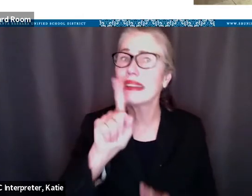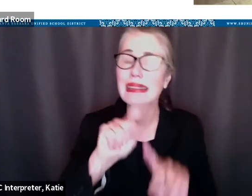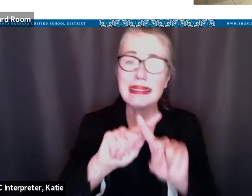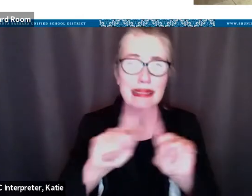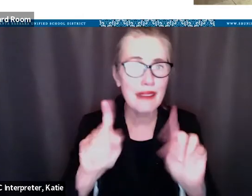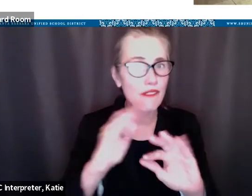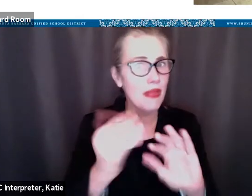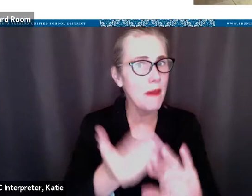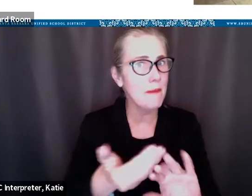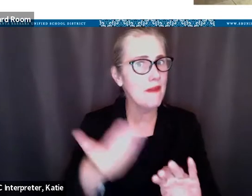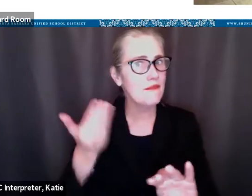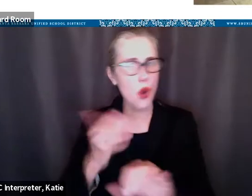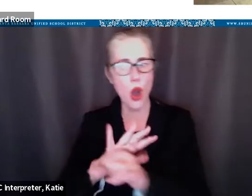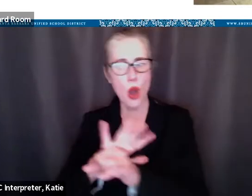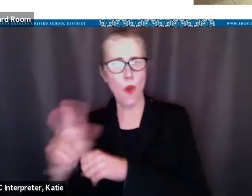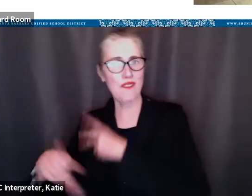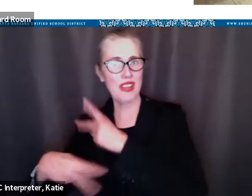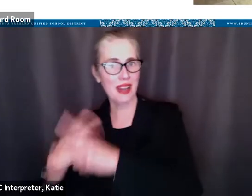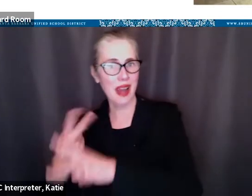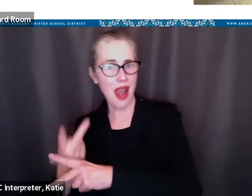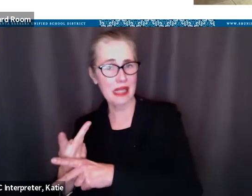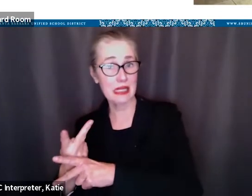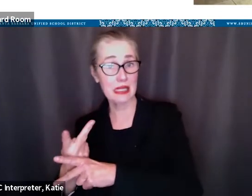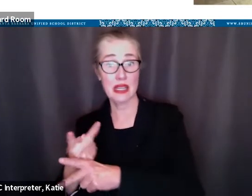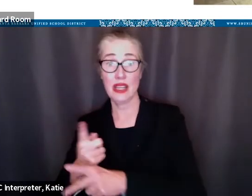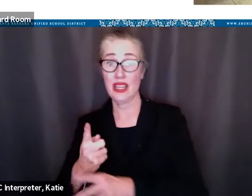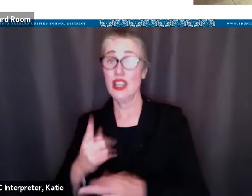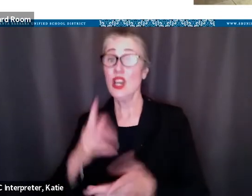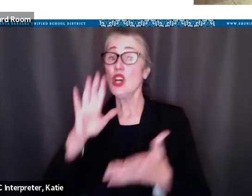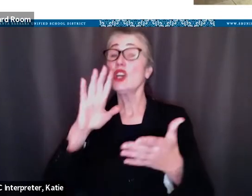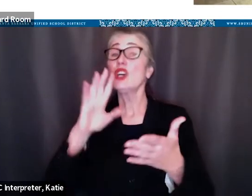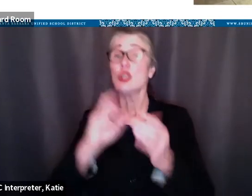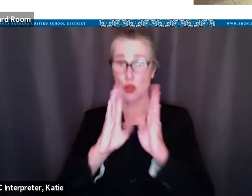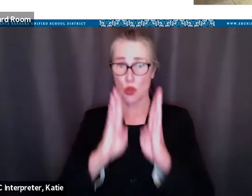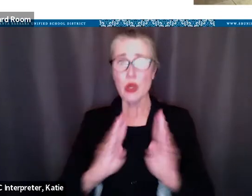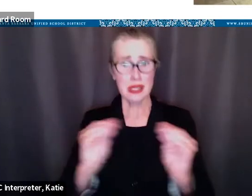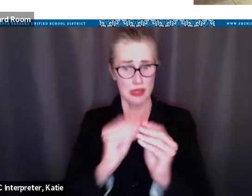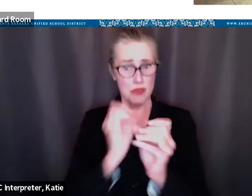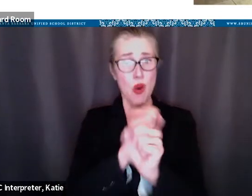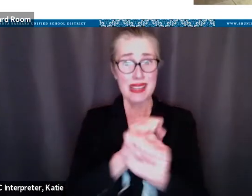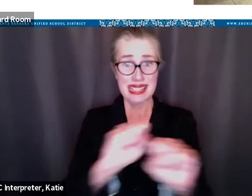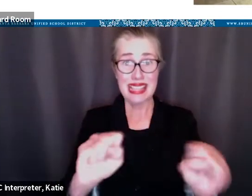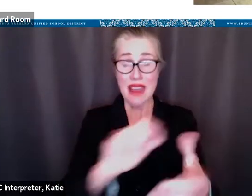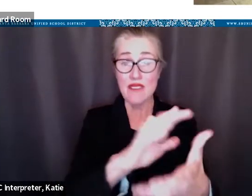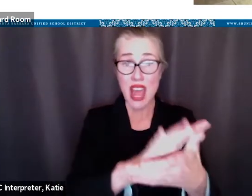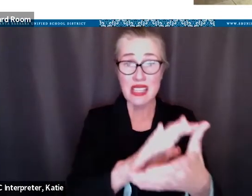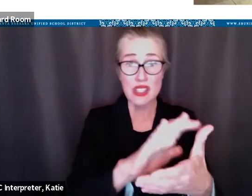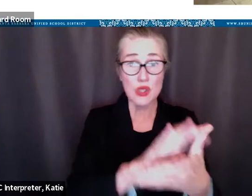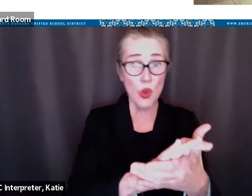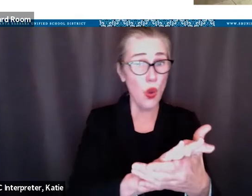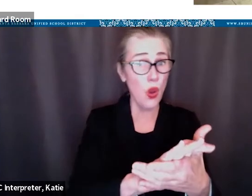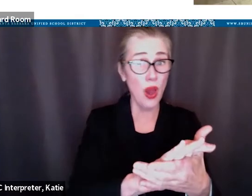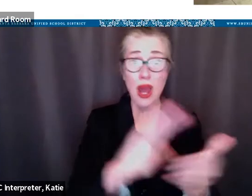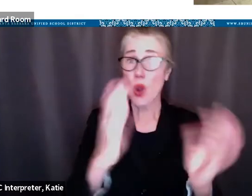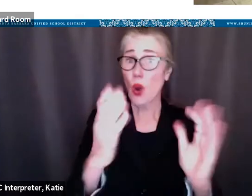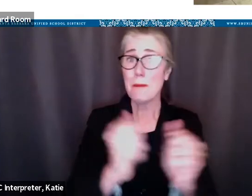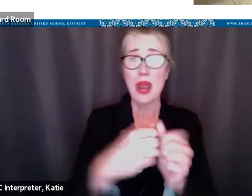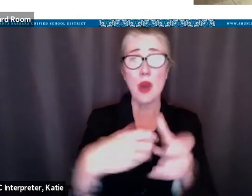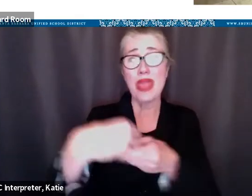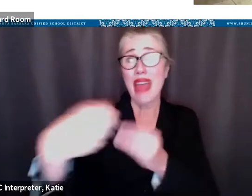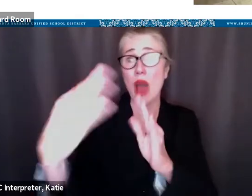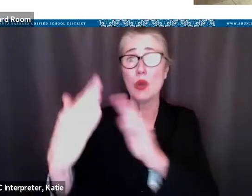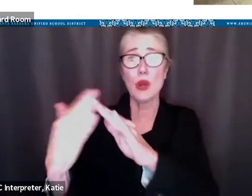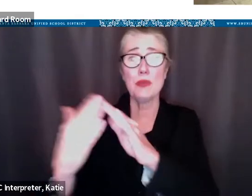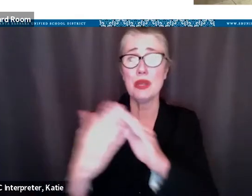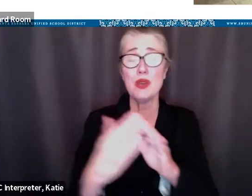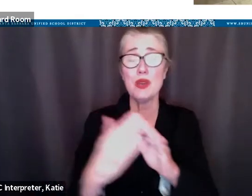students are actually safer at school than they are in in the community and at home and the data's